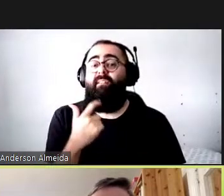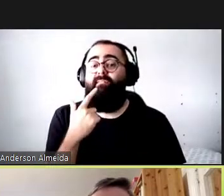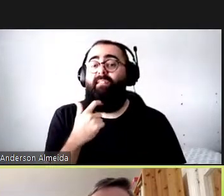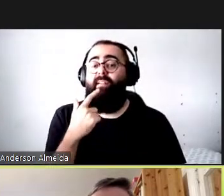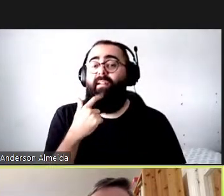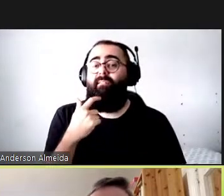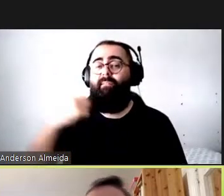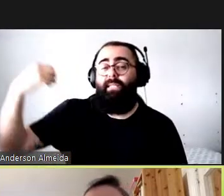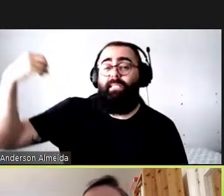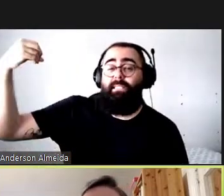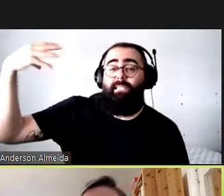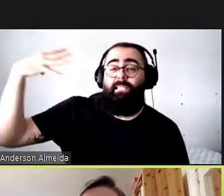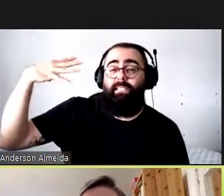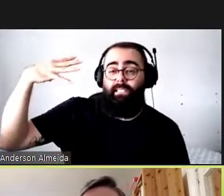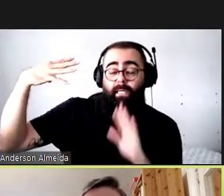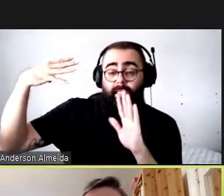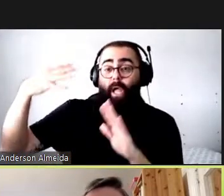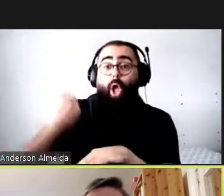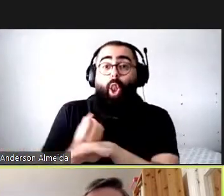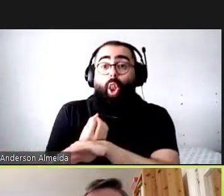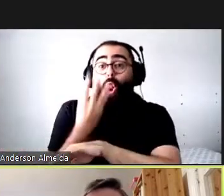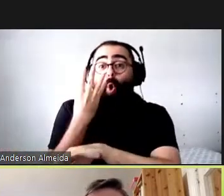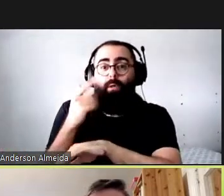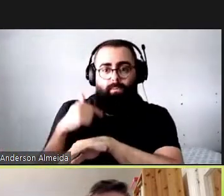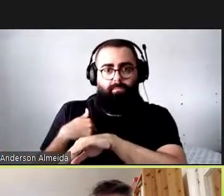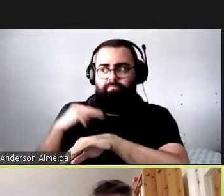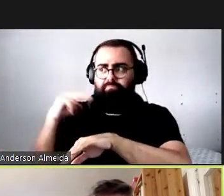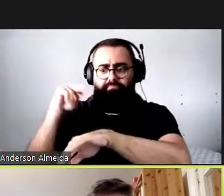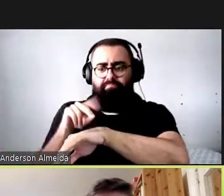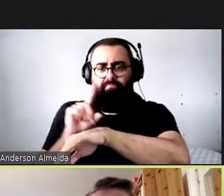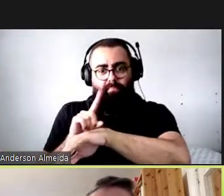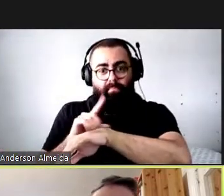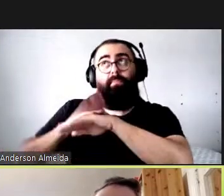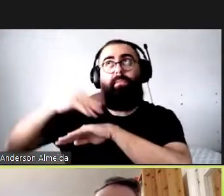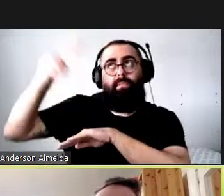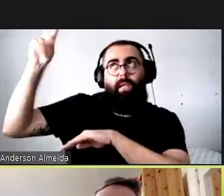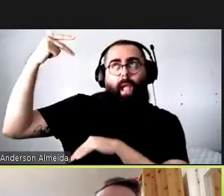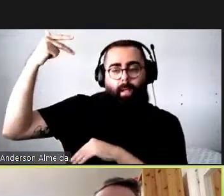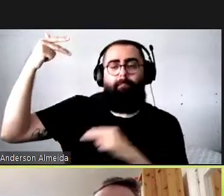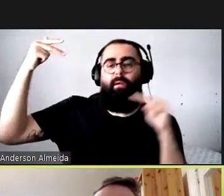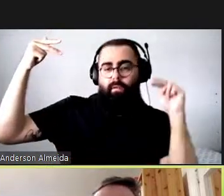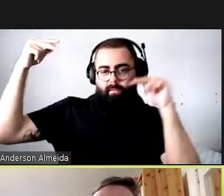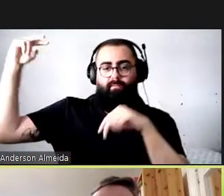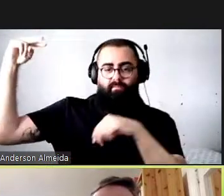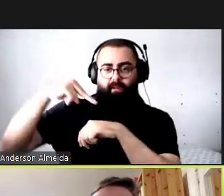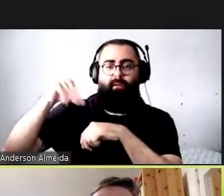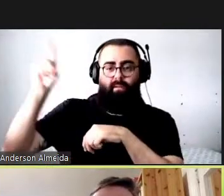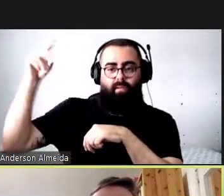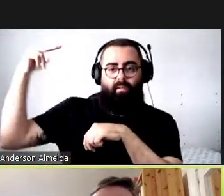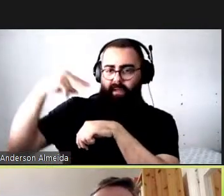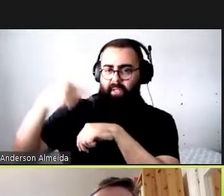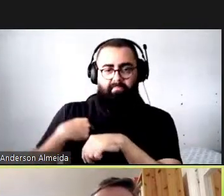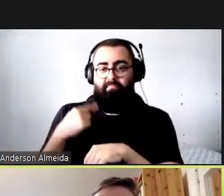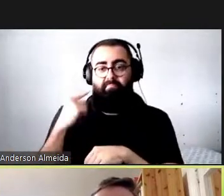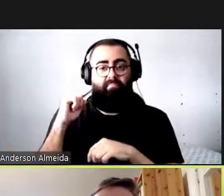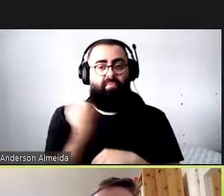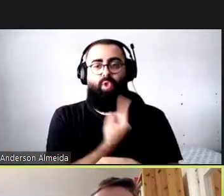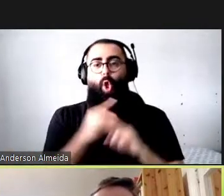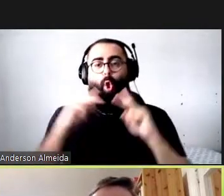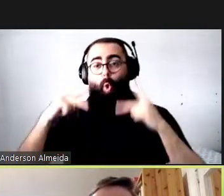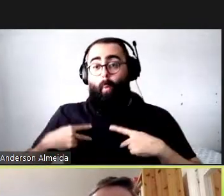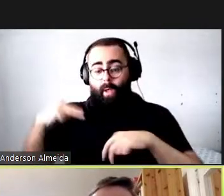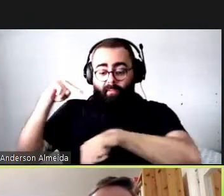So the light is not visible to us, but is visible to the cameras. And then the light is just reflected